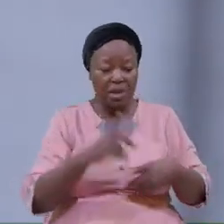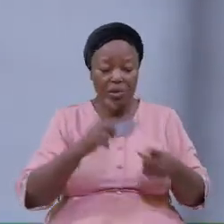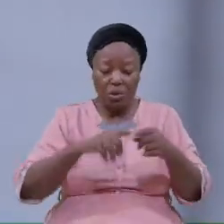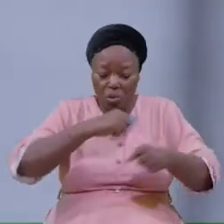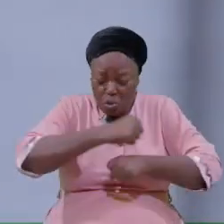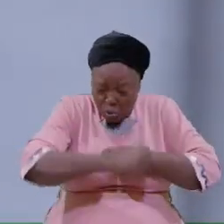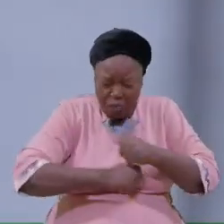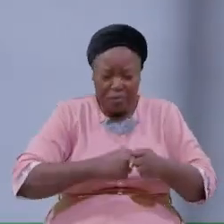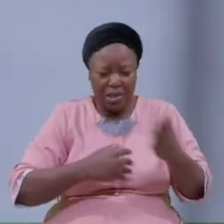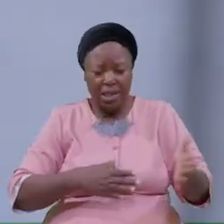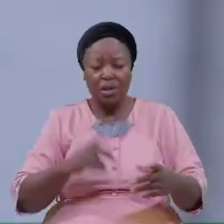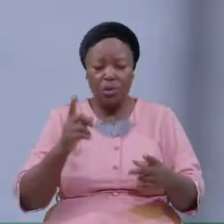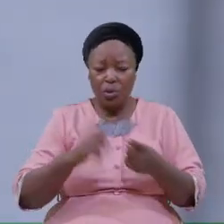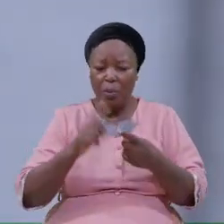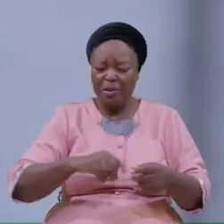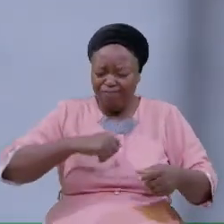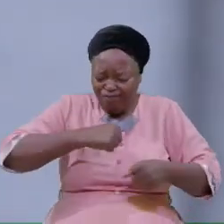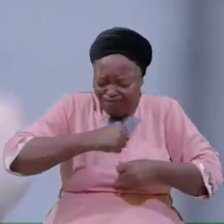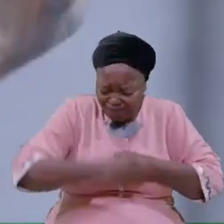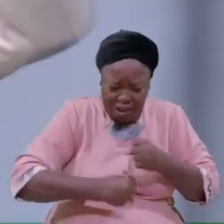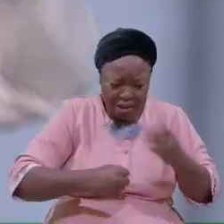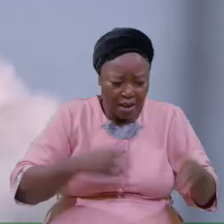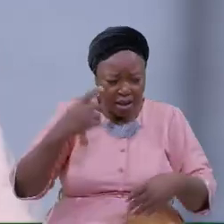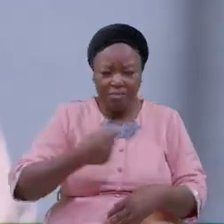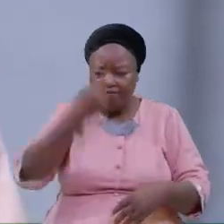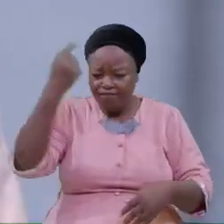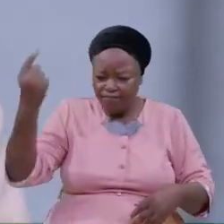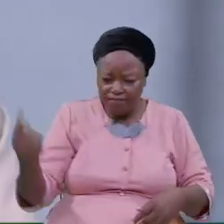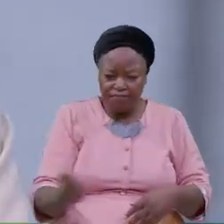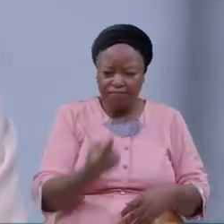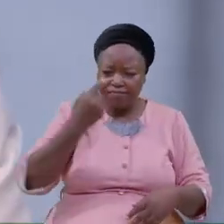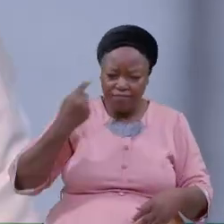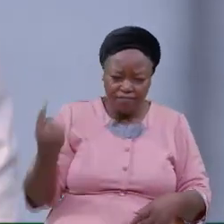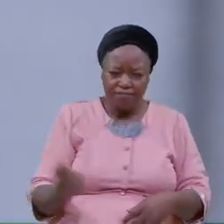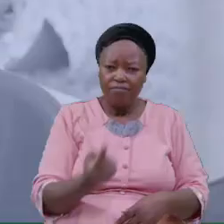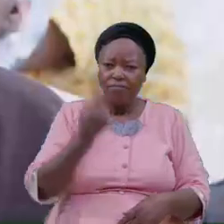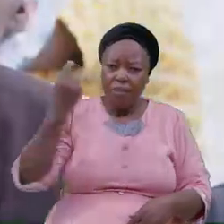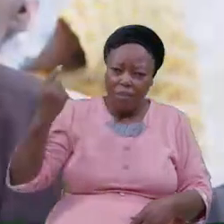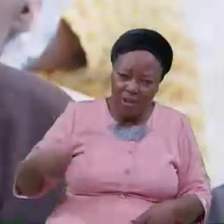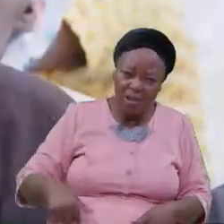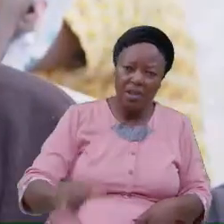be tormented there forever and ever and ever without end.